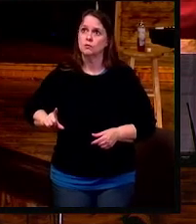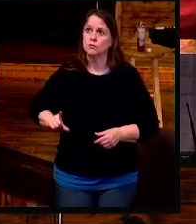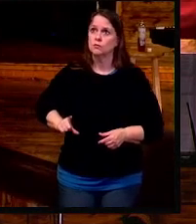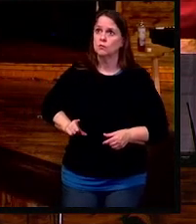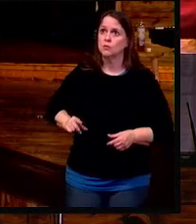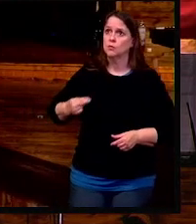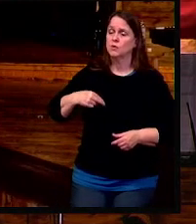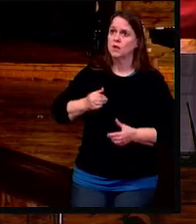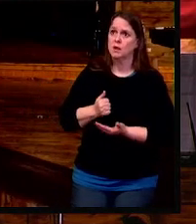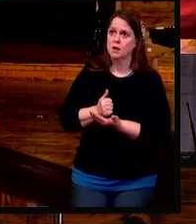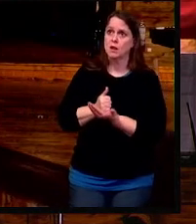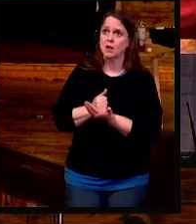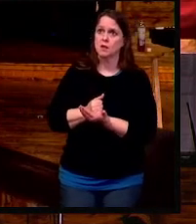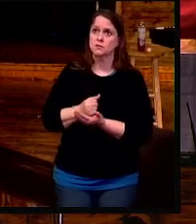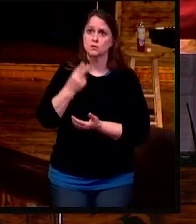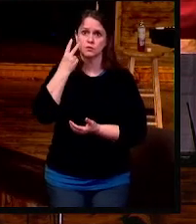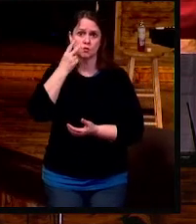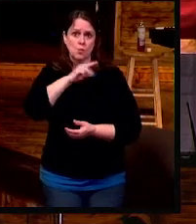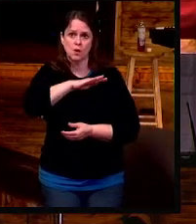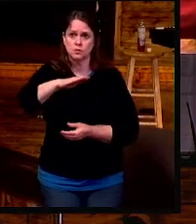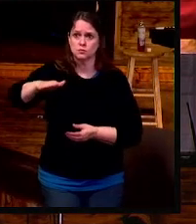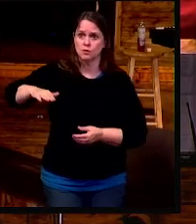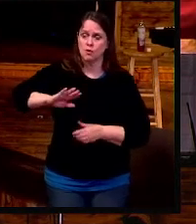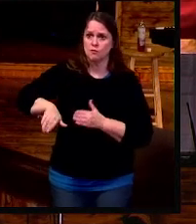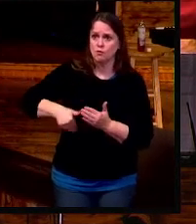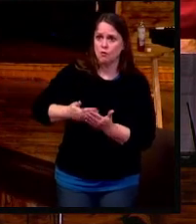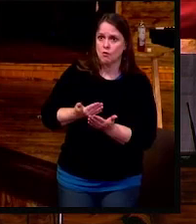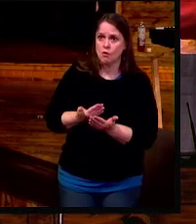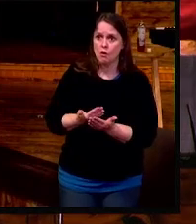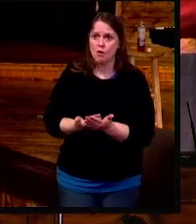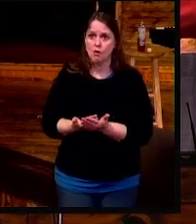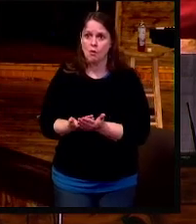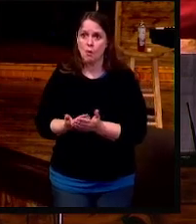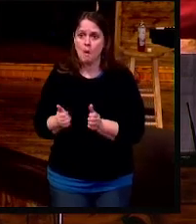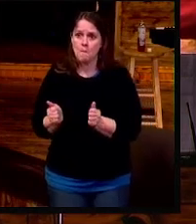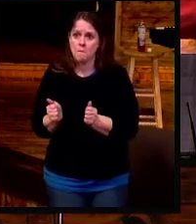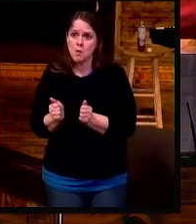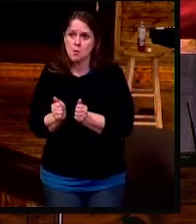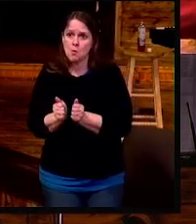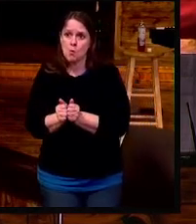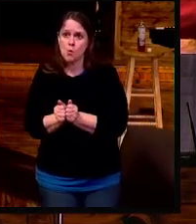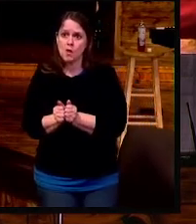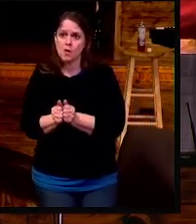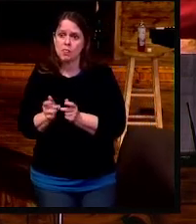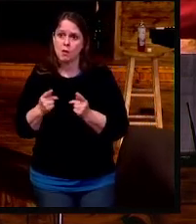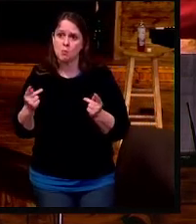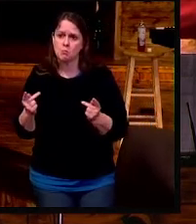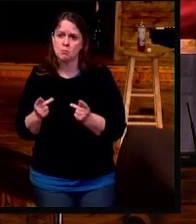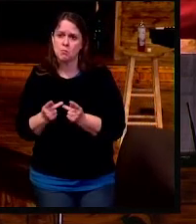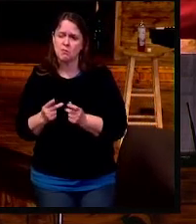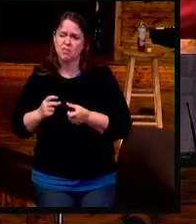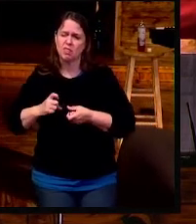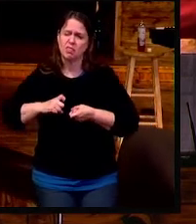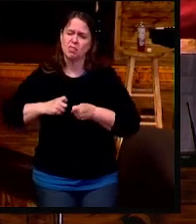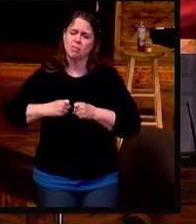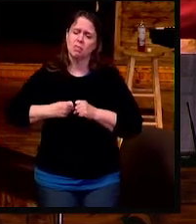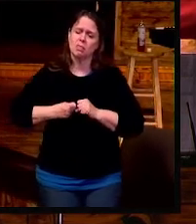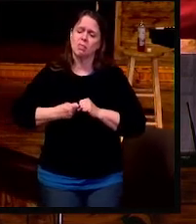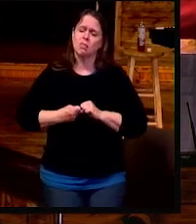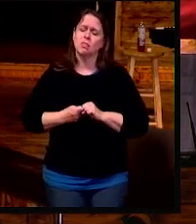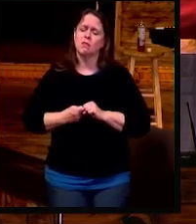over each one of us, be with each one of us, be with those that are hurting, those that are struggling.